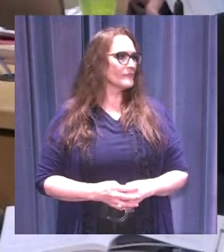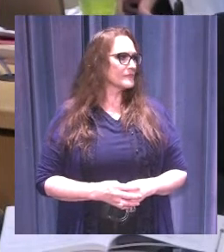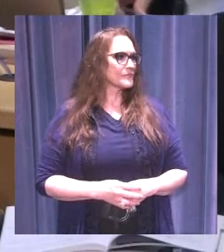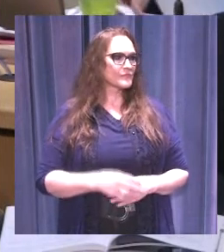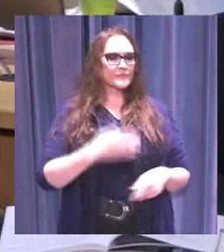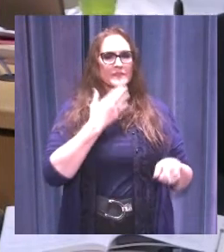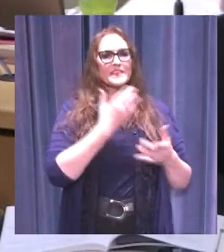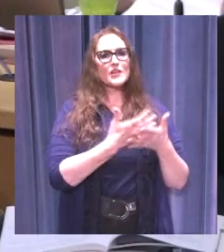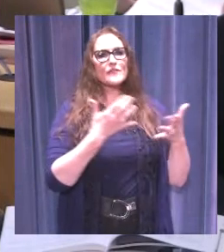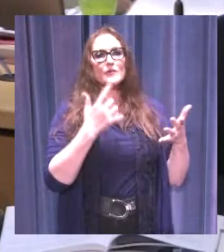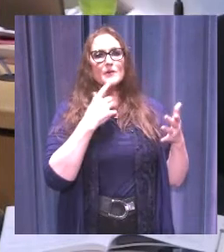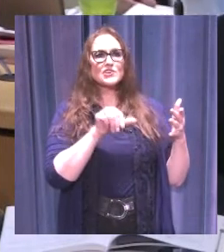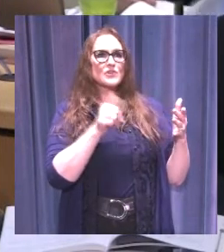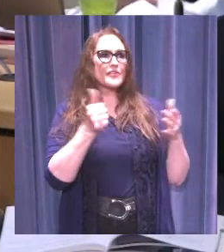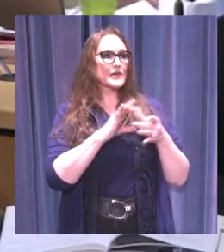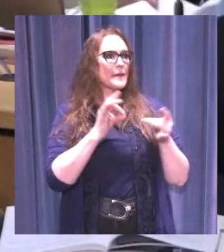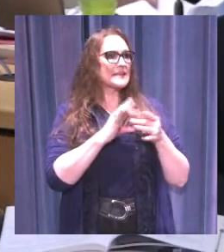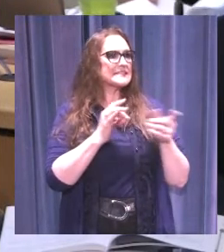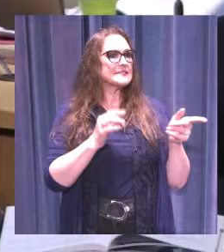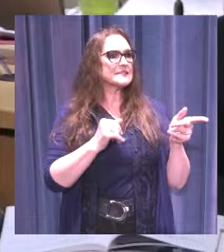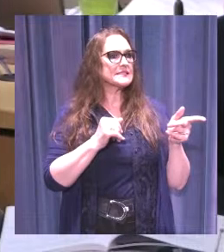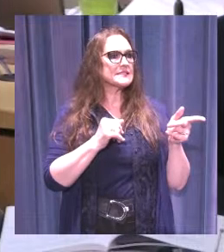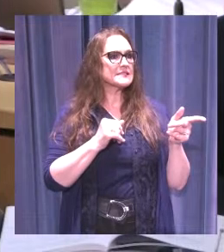Thank you very much. Are there any other comments?